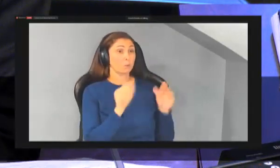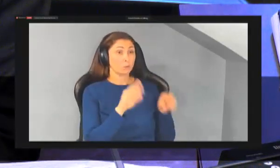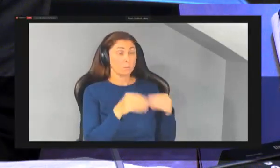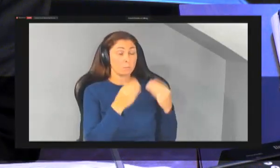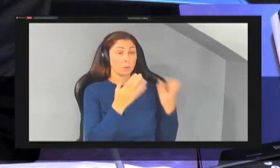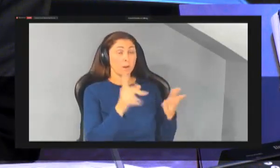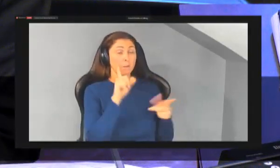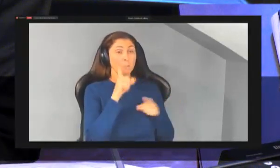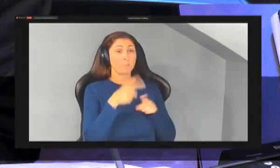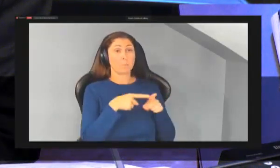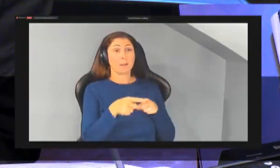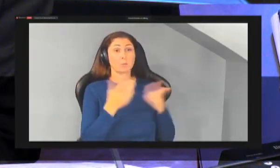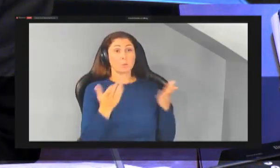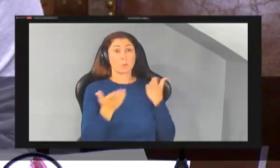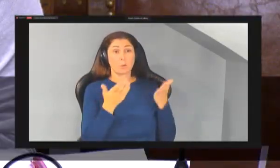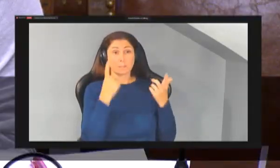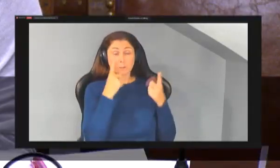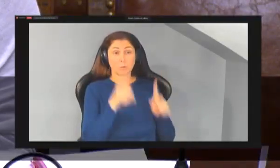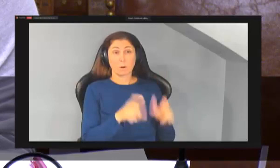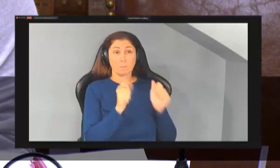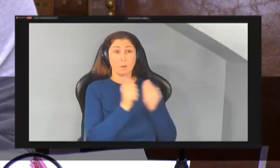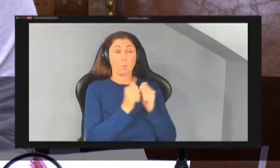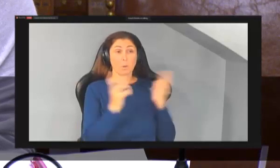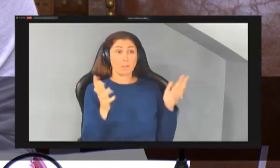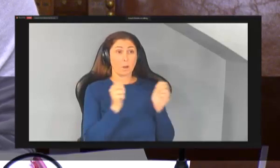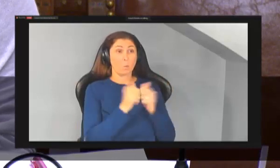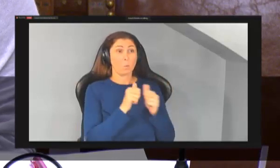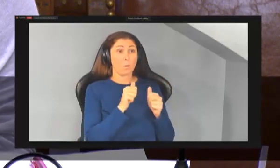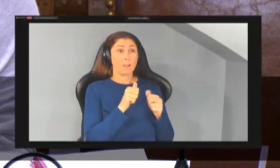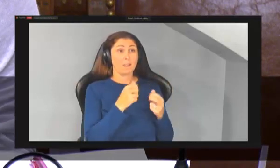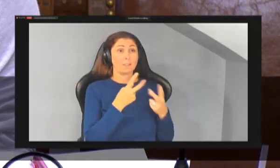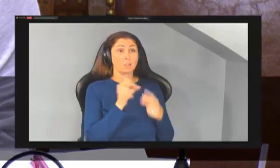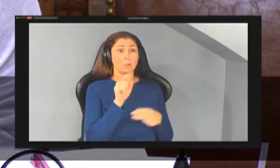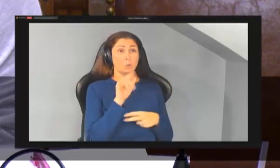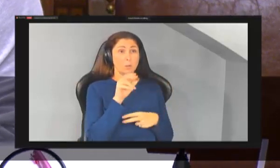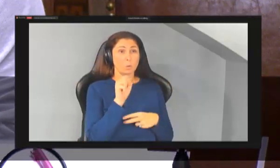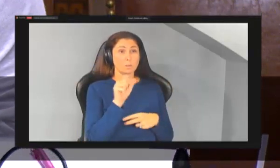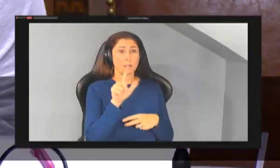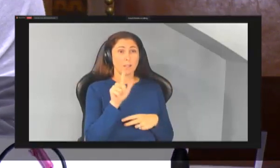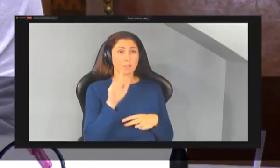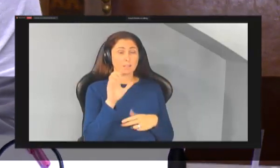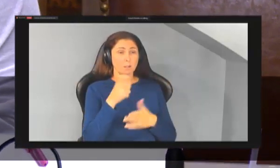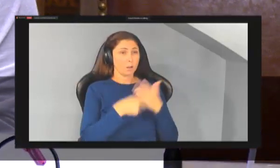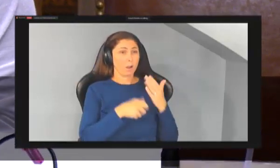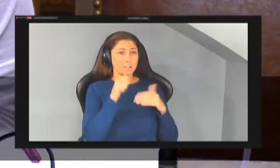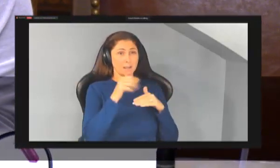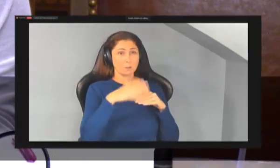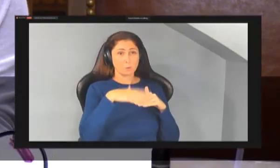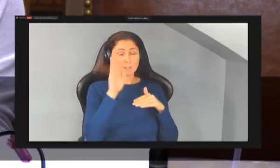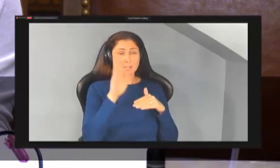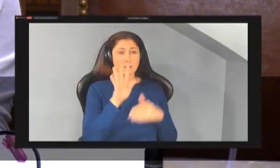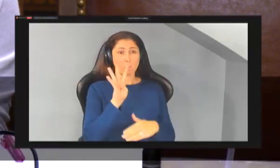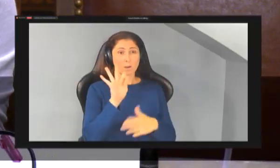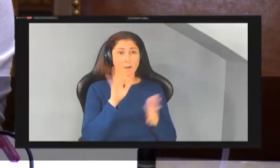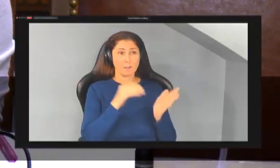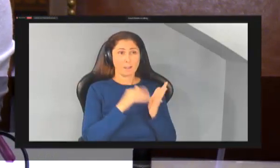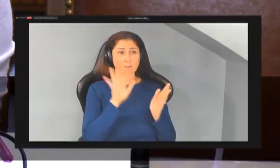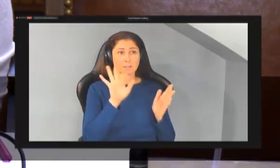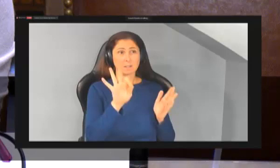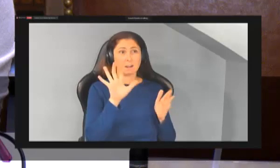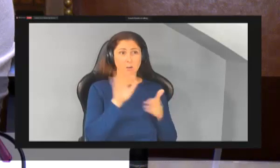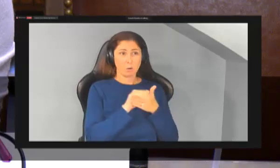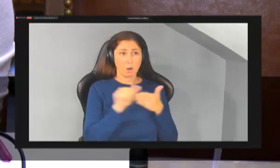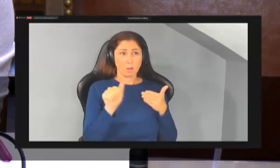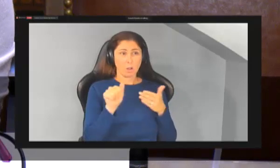professional services agreement with Outwith Studios, LLC, at a cost not to exceed $49,900